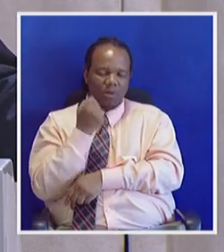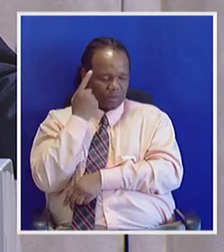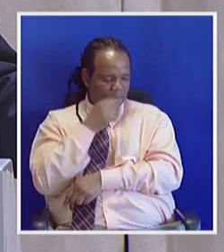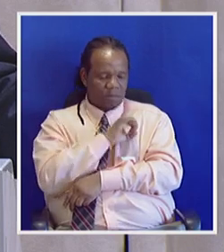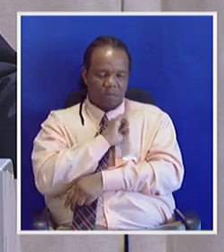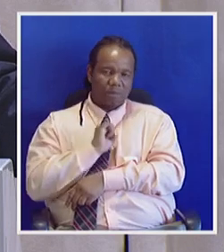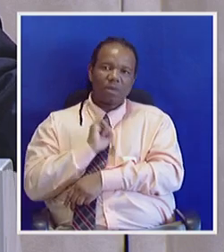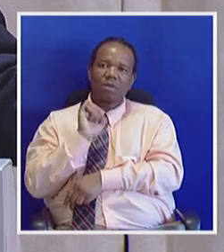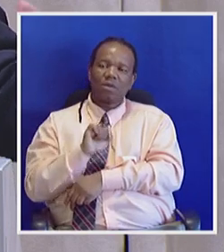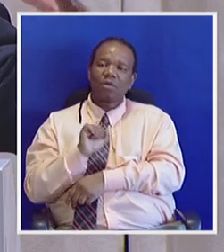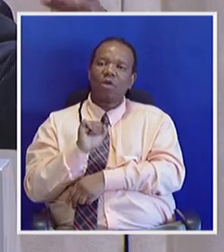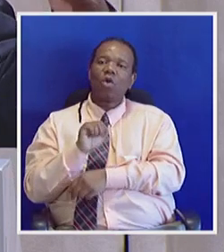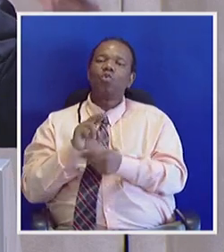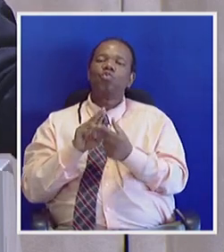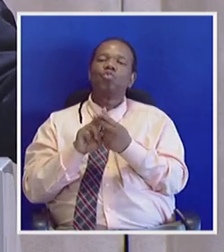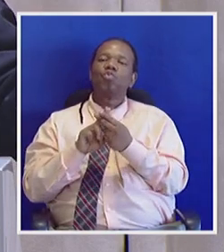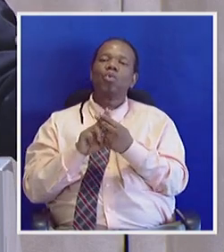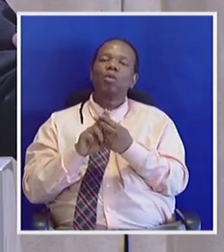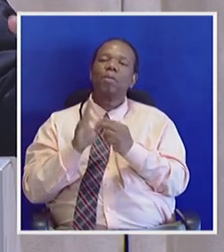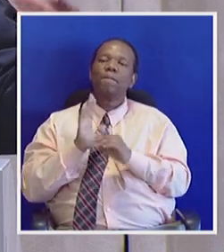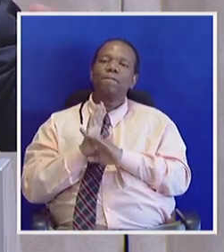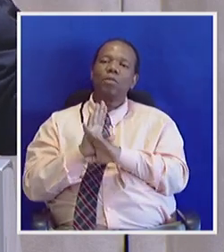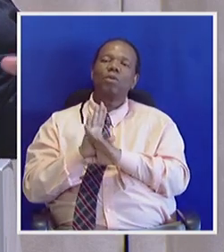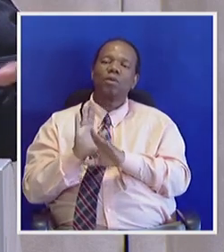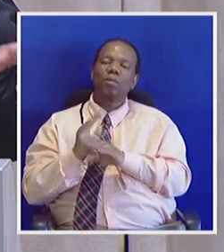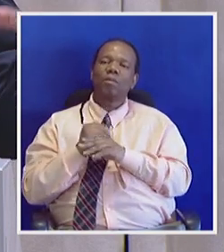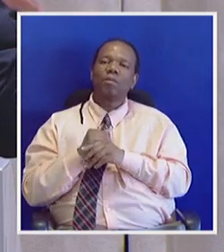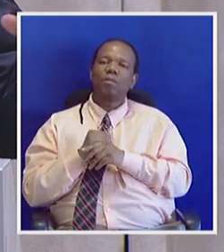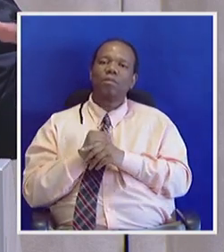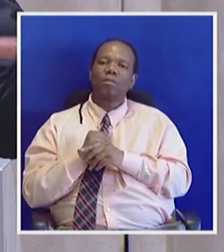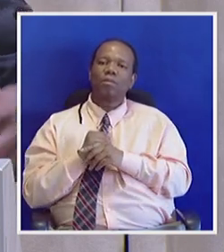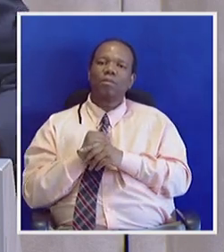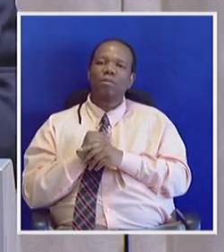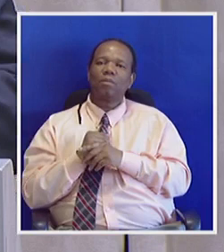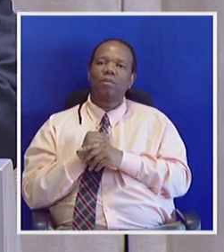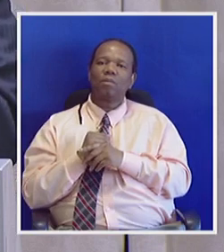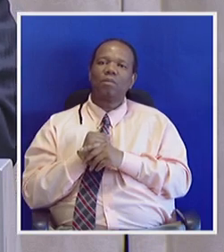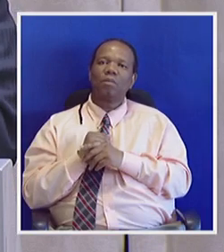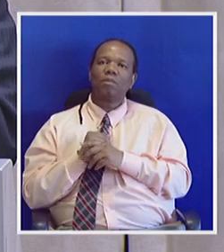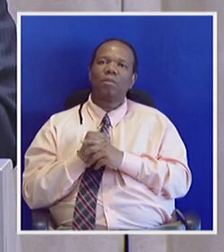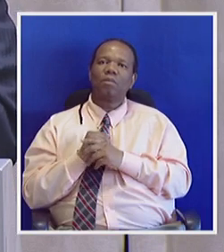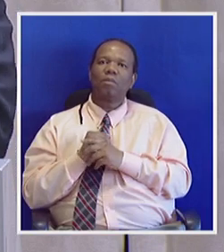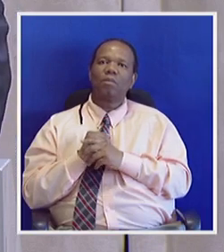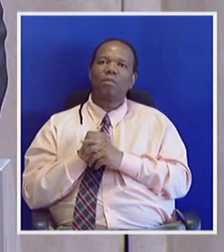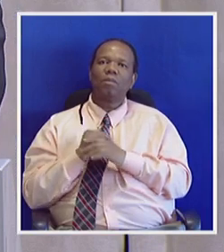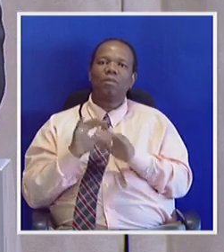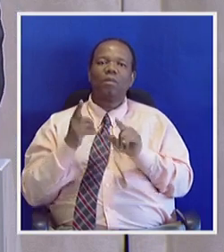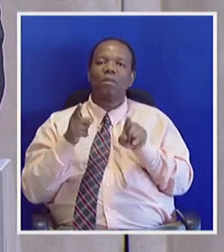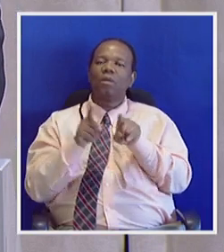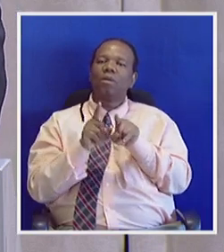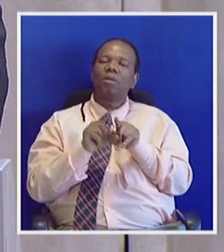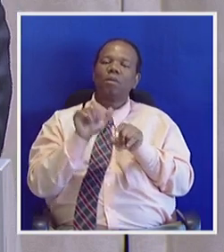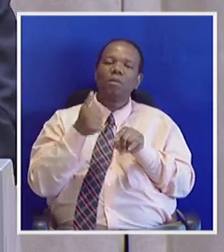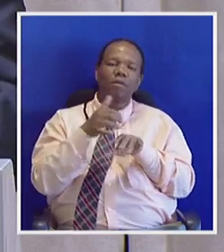le ditsela tsa mesebetsi ya batho ba sebetsang e ka ba dipolaseng kapa e ka ba mahaeng e ka ba hokae